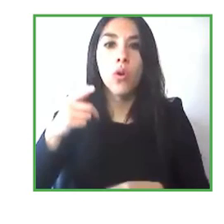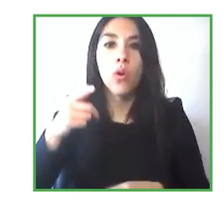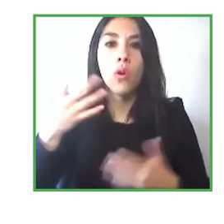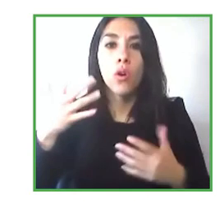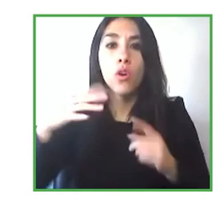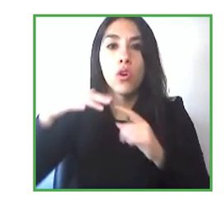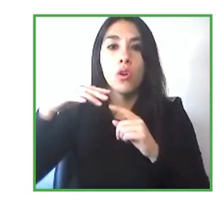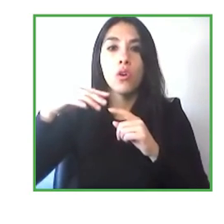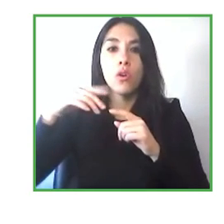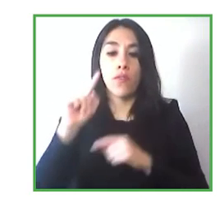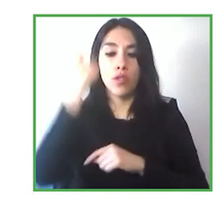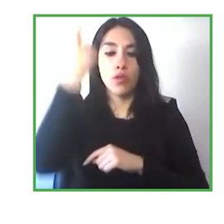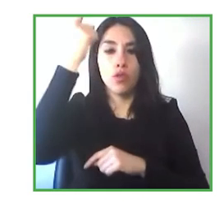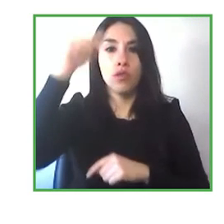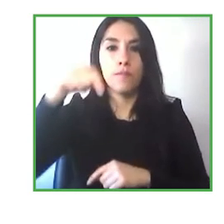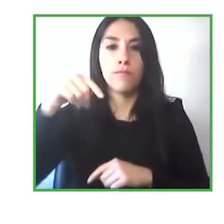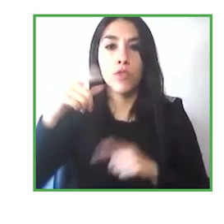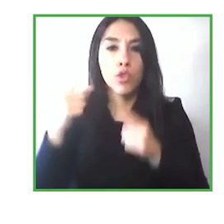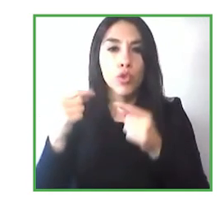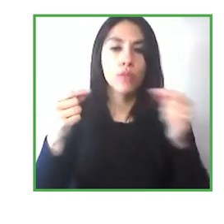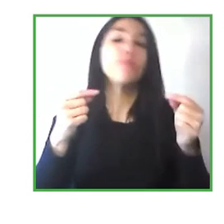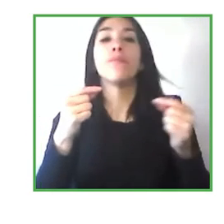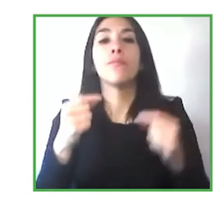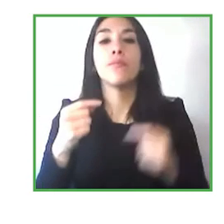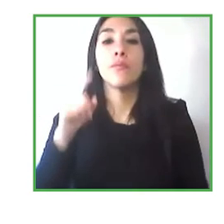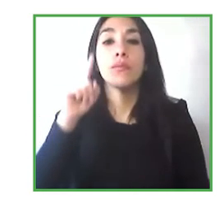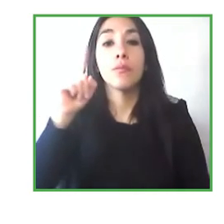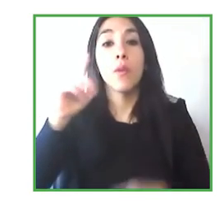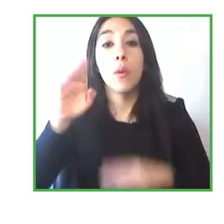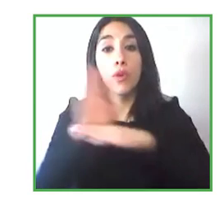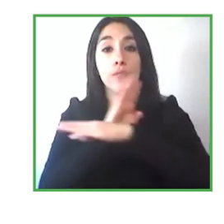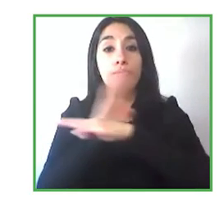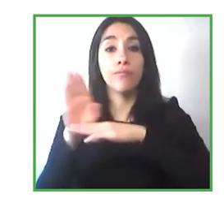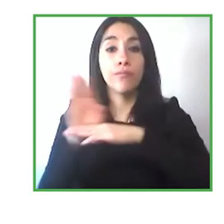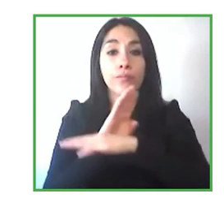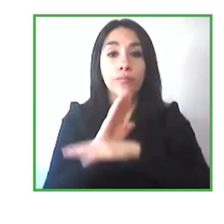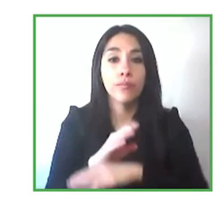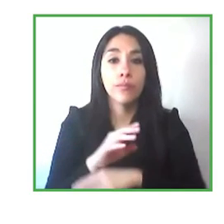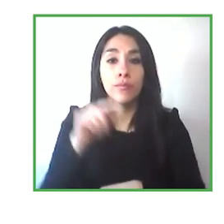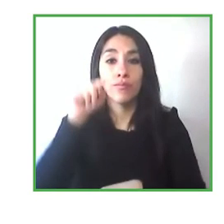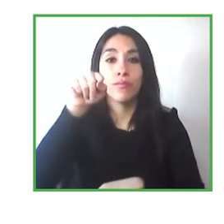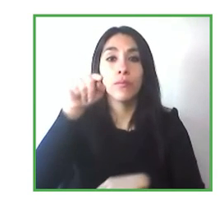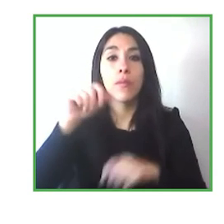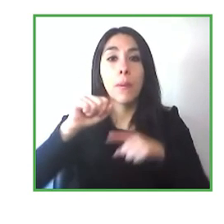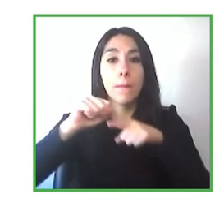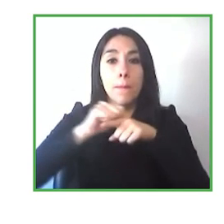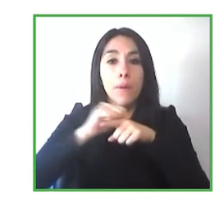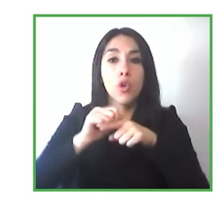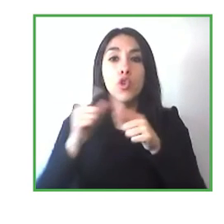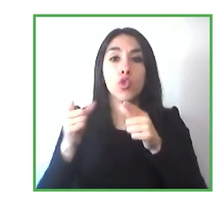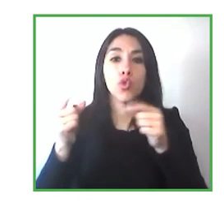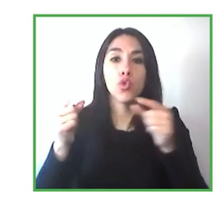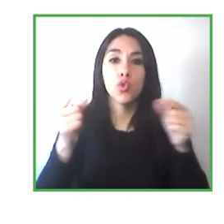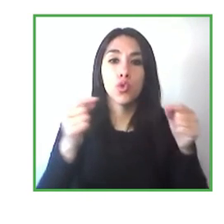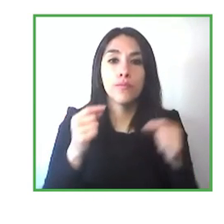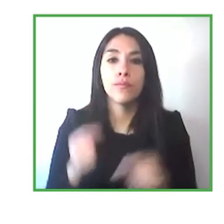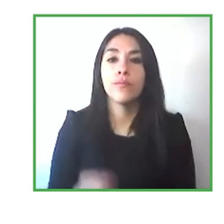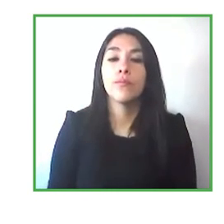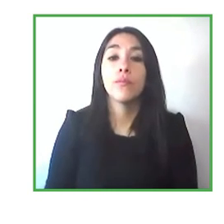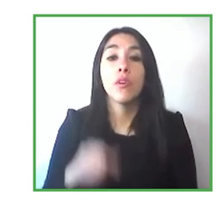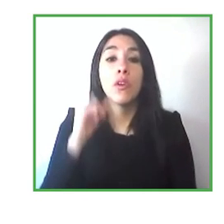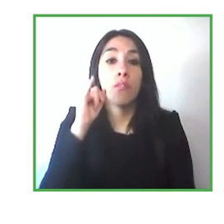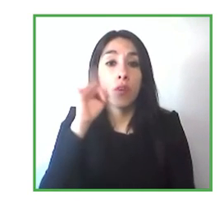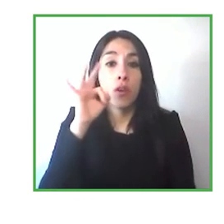Was companies were not prepared to assume this commitment. When we gave them the first proposal, it did